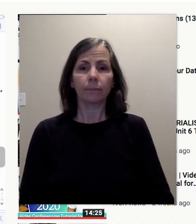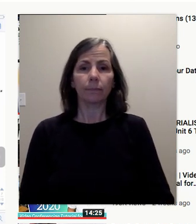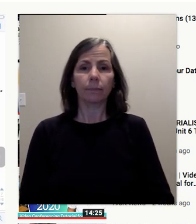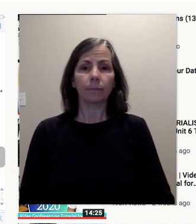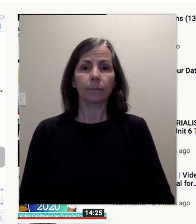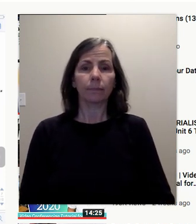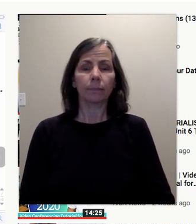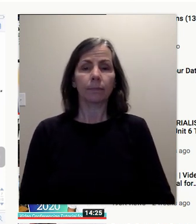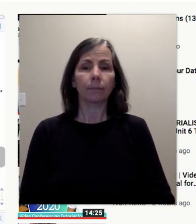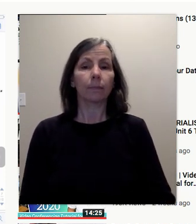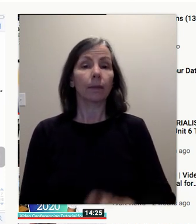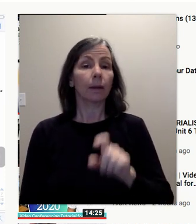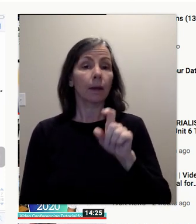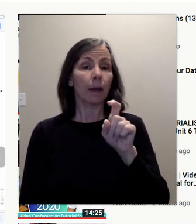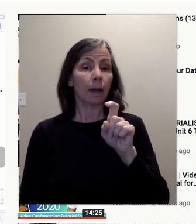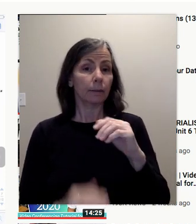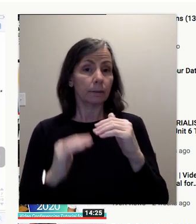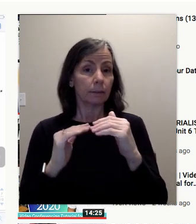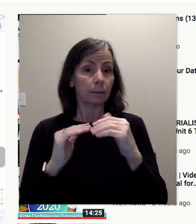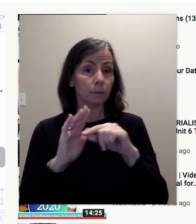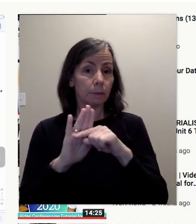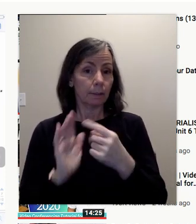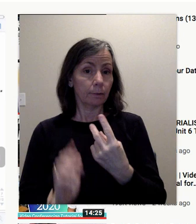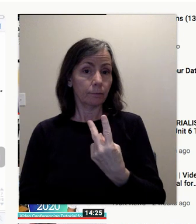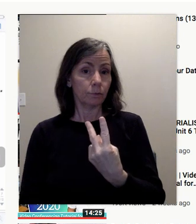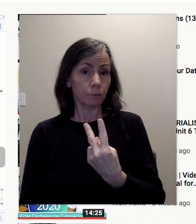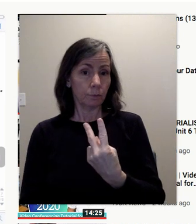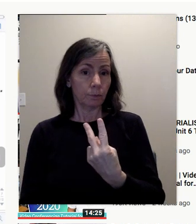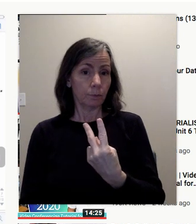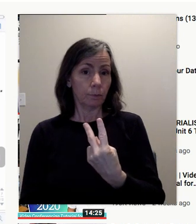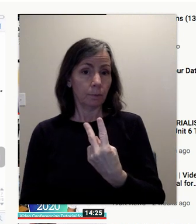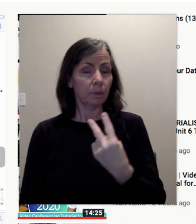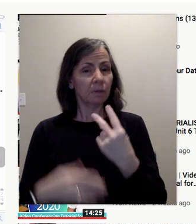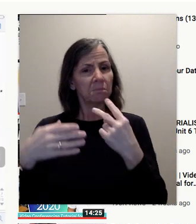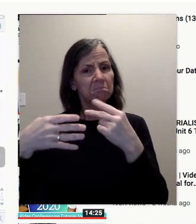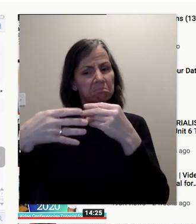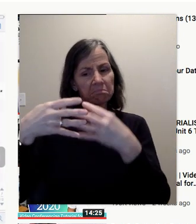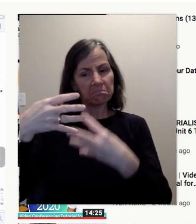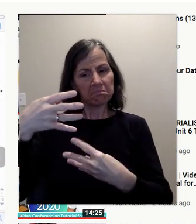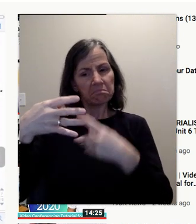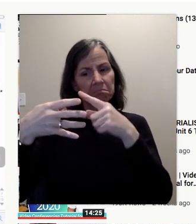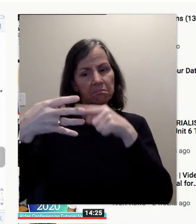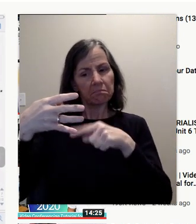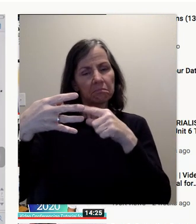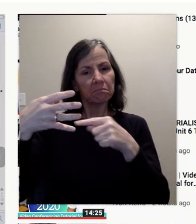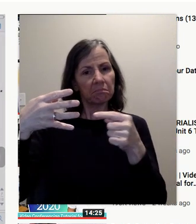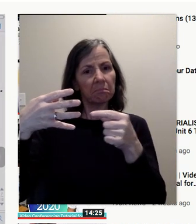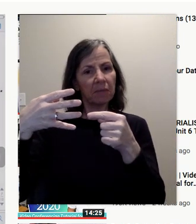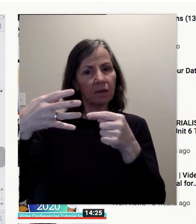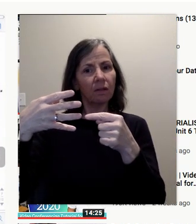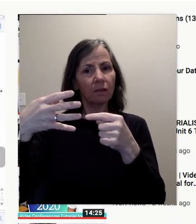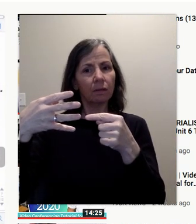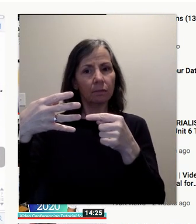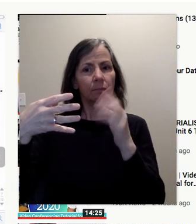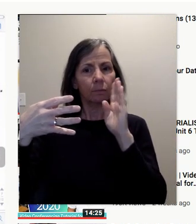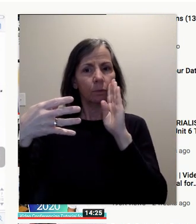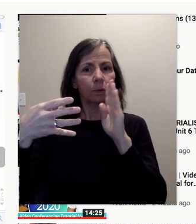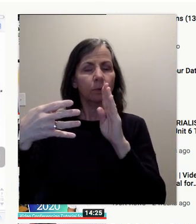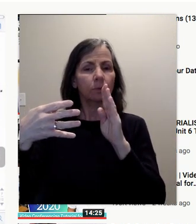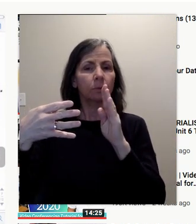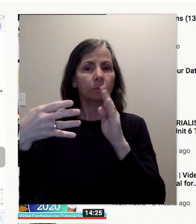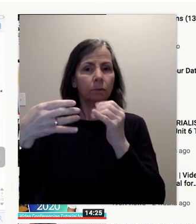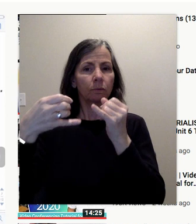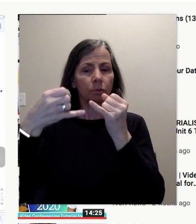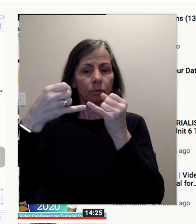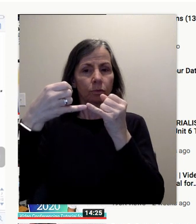x equals -2 is in the middle. I'm going to draw a line that goes